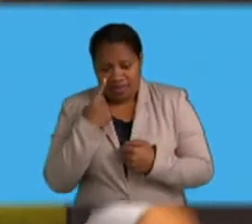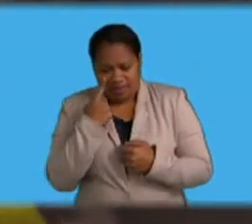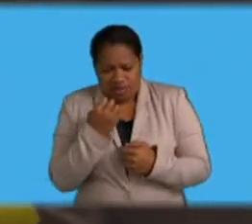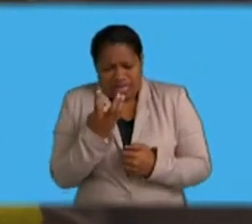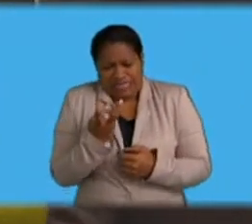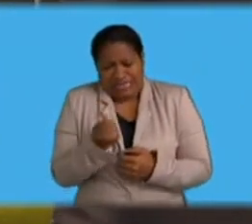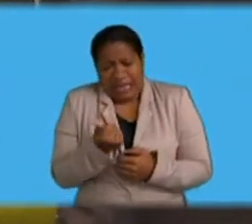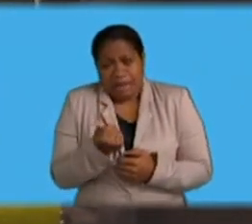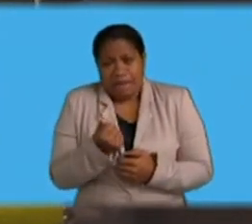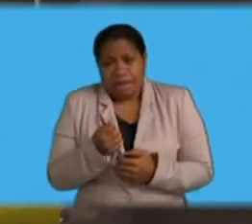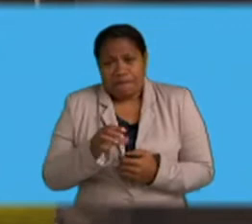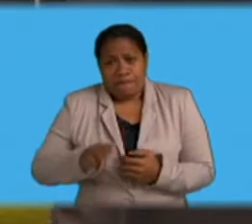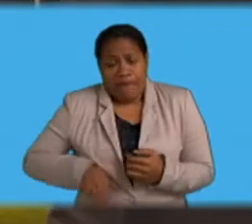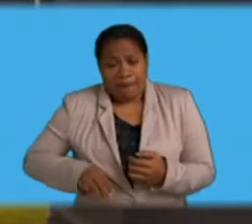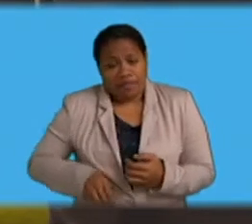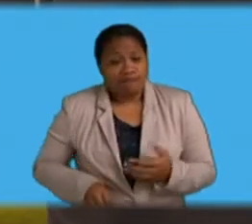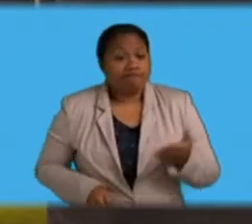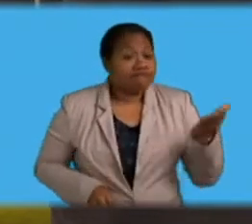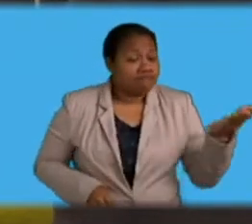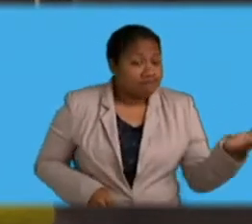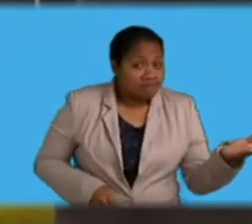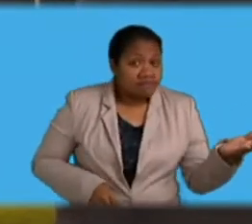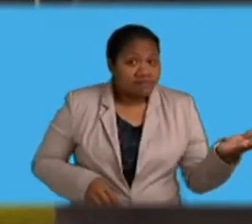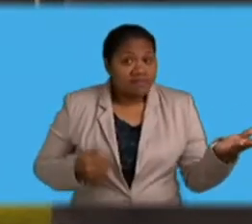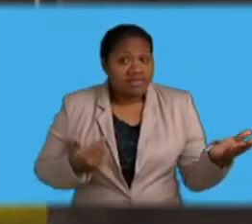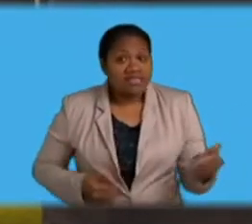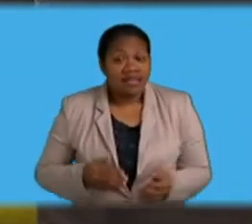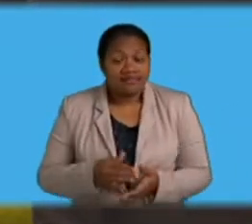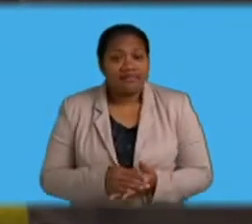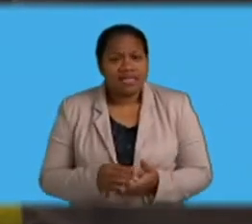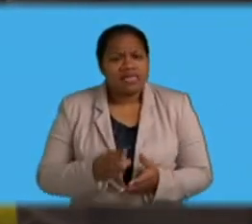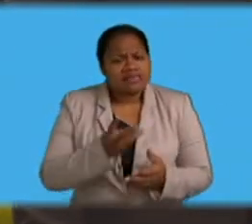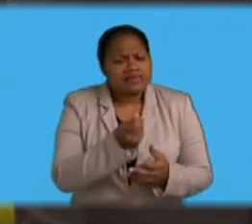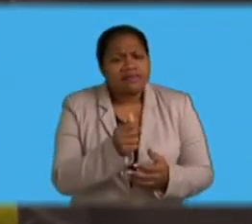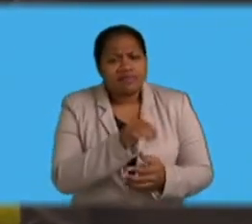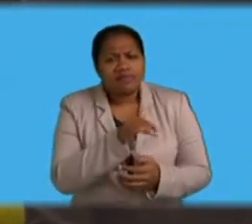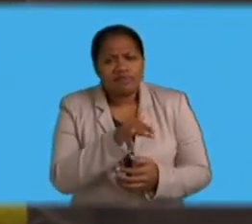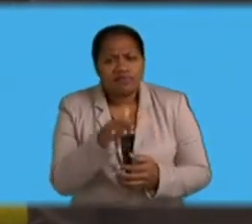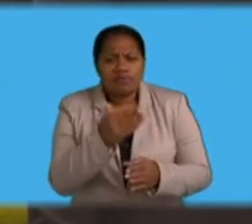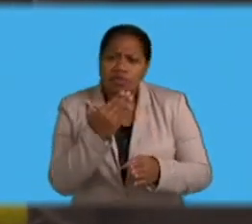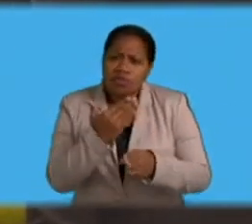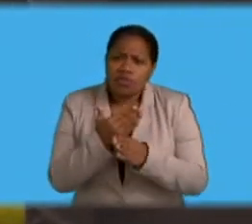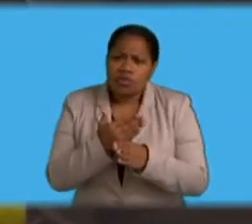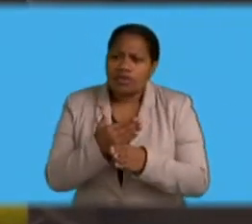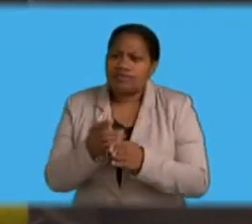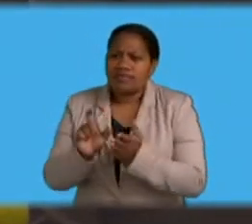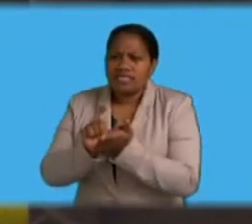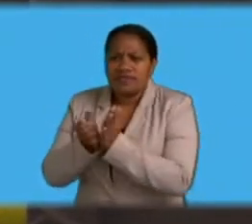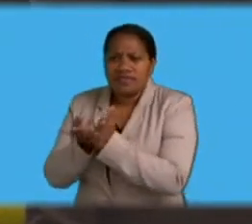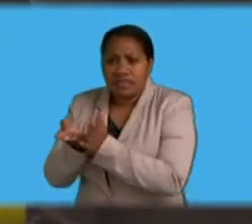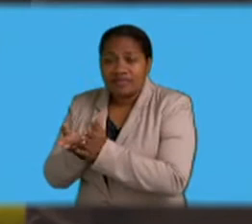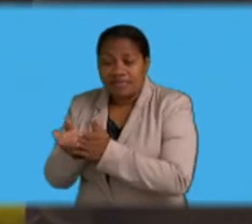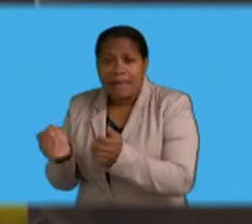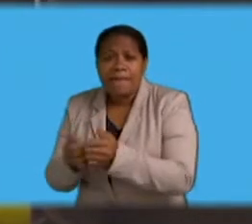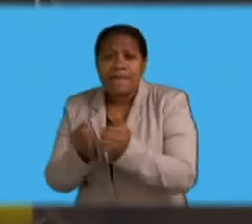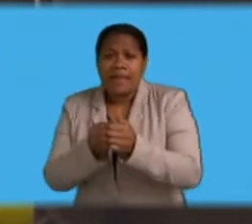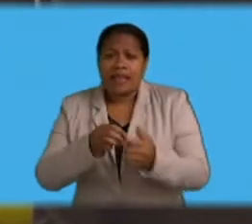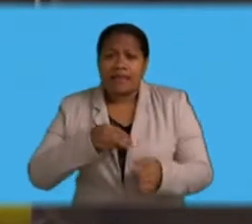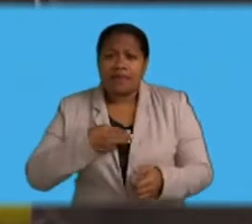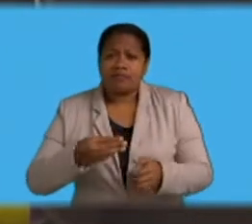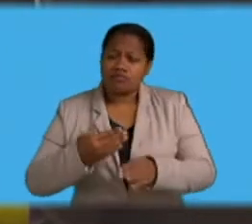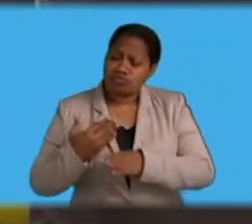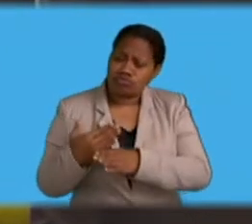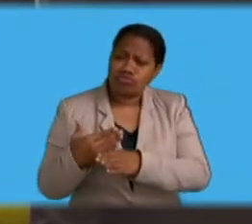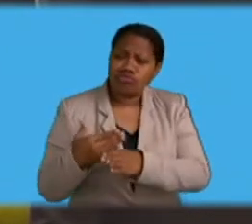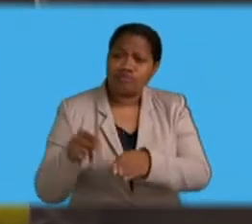side of the House who have worked in the civil service, many ministries, Madam Speaker, used to have what they call project